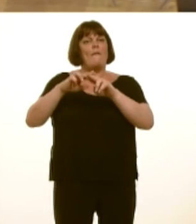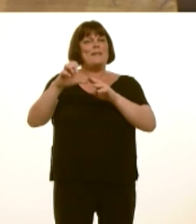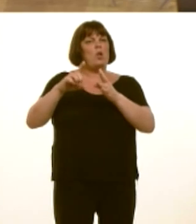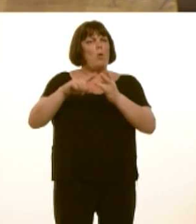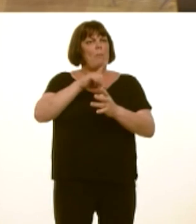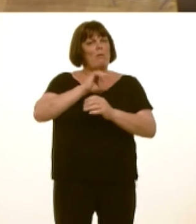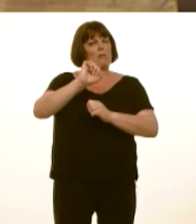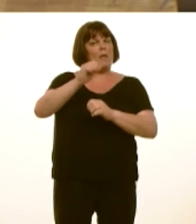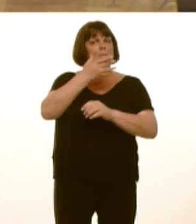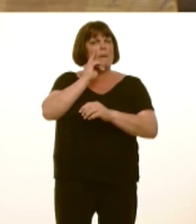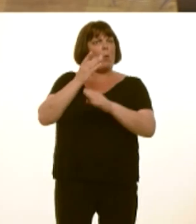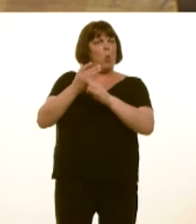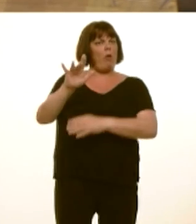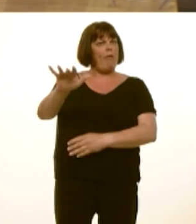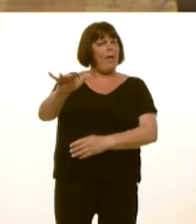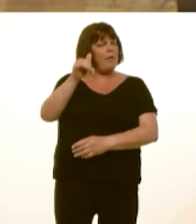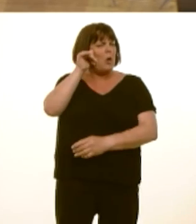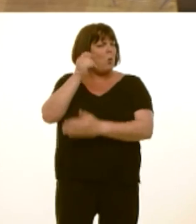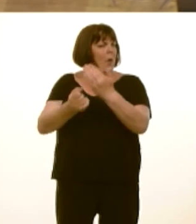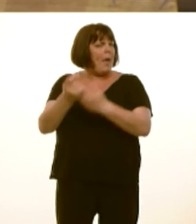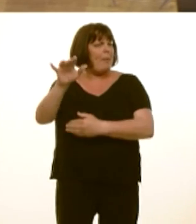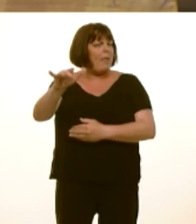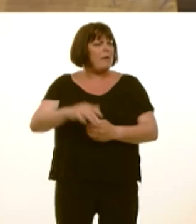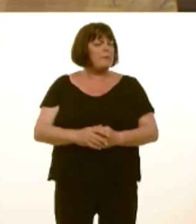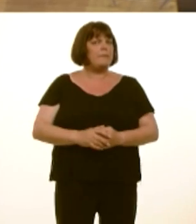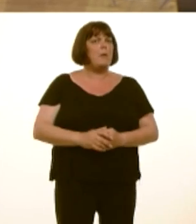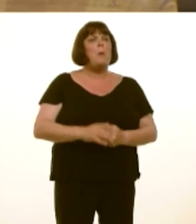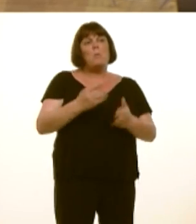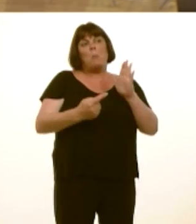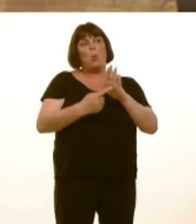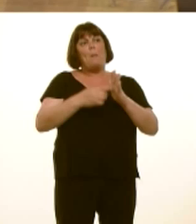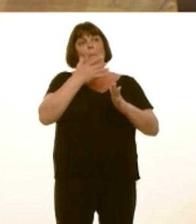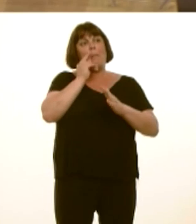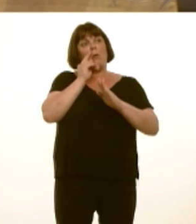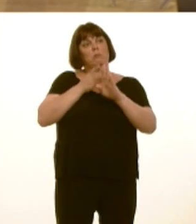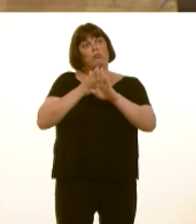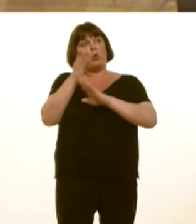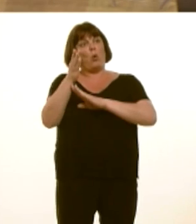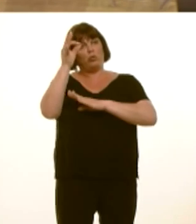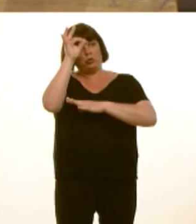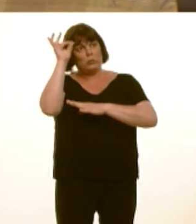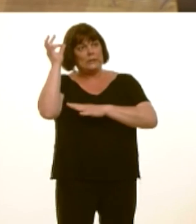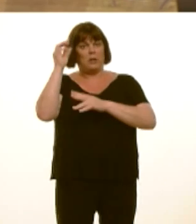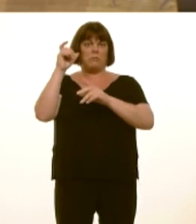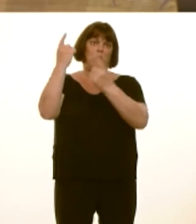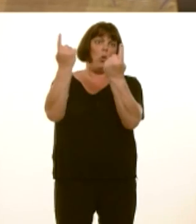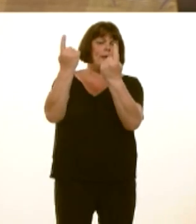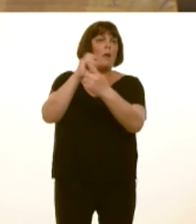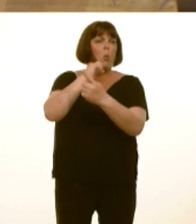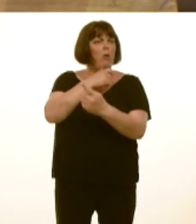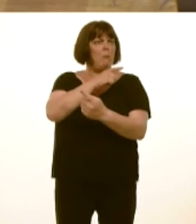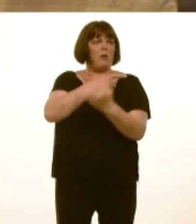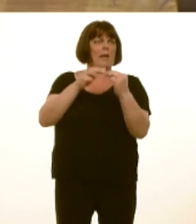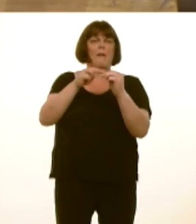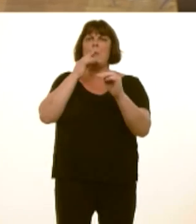ground. In time, of course, it's actually hugely important that people do go to Tunisia, because if the Tunisian economy suffers greatly because